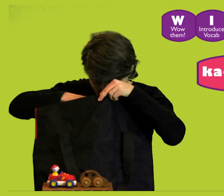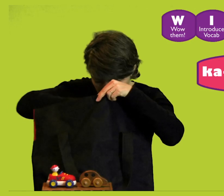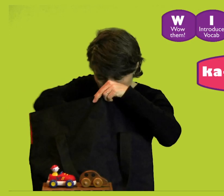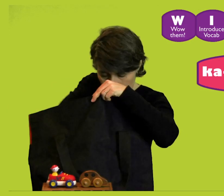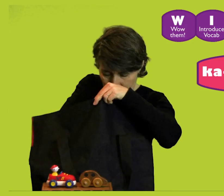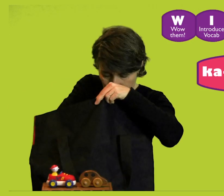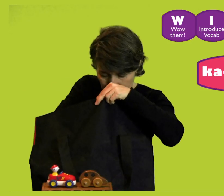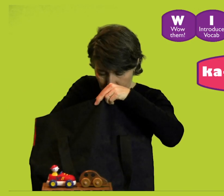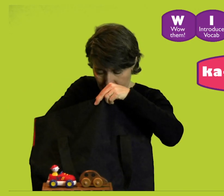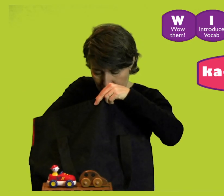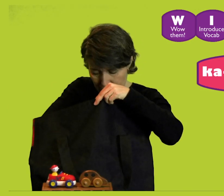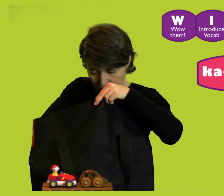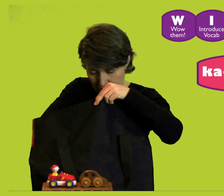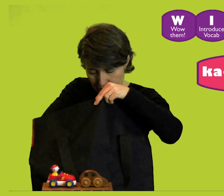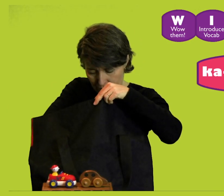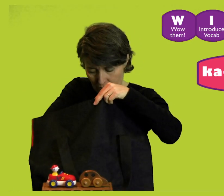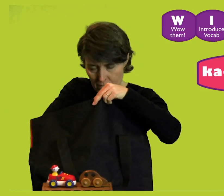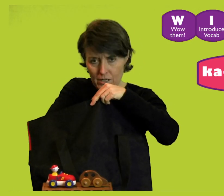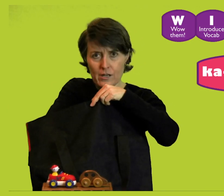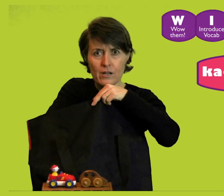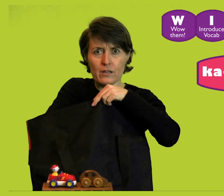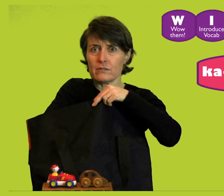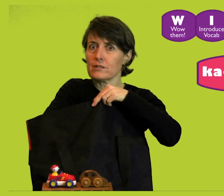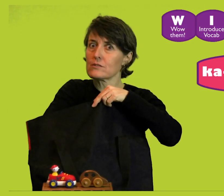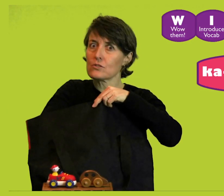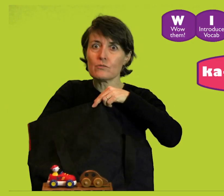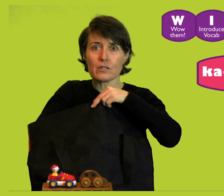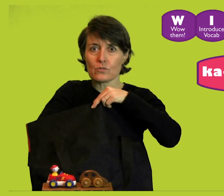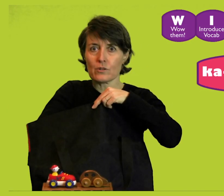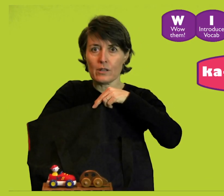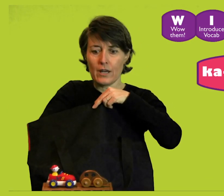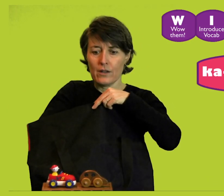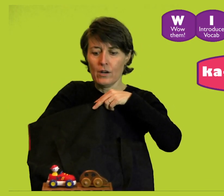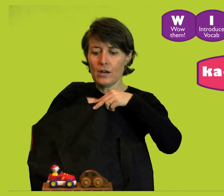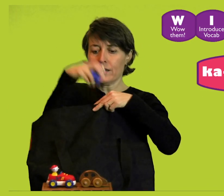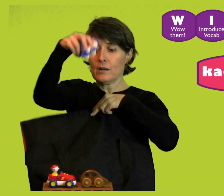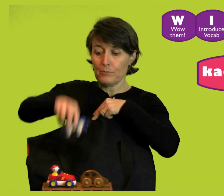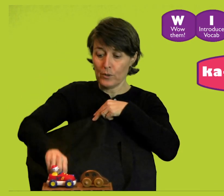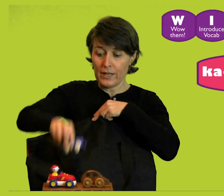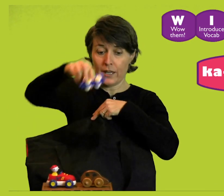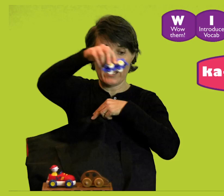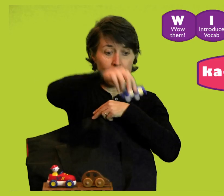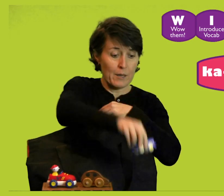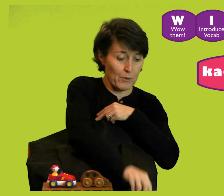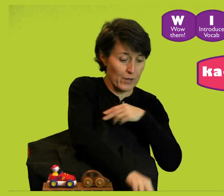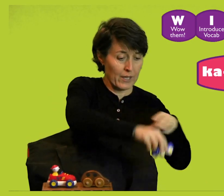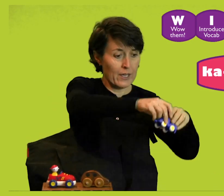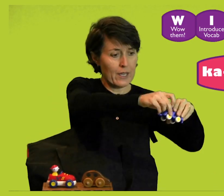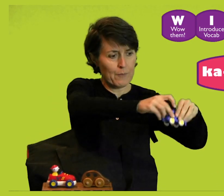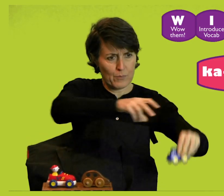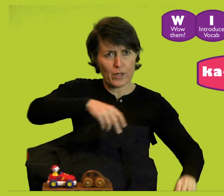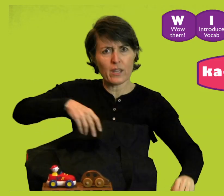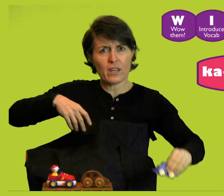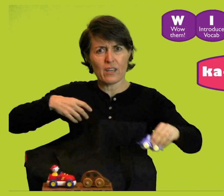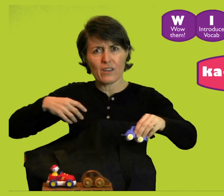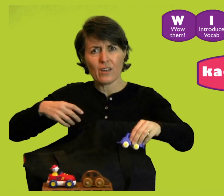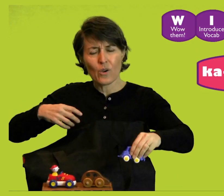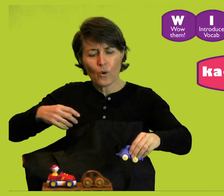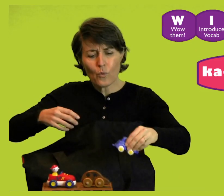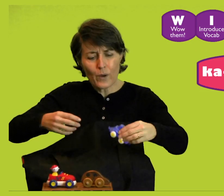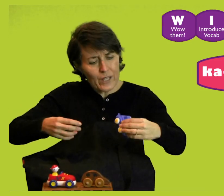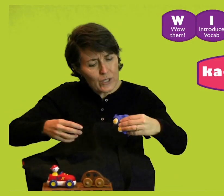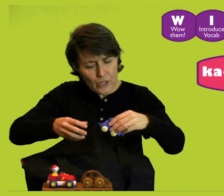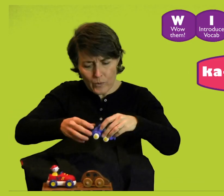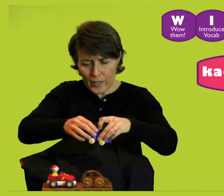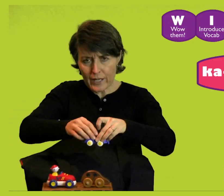Huck, huck. Oh dear, this one's in a hurry. Huck, huck. He's fusing his horn a lot. Huck, huck. Boingy, boingy, boingy.